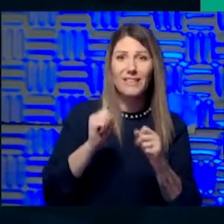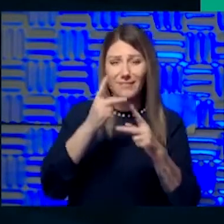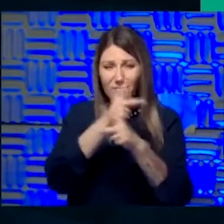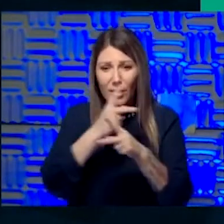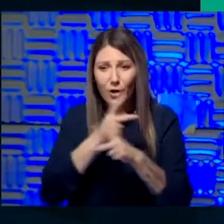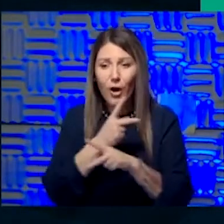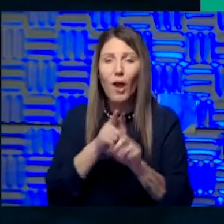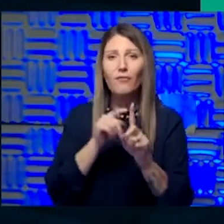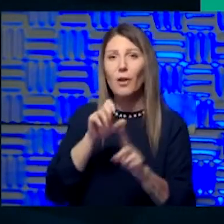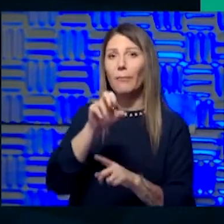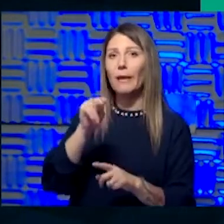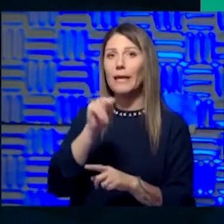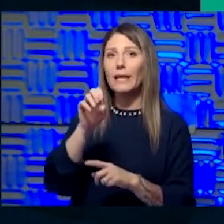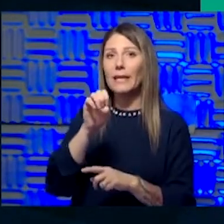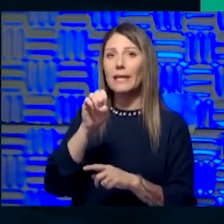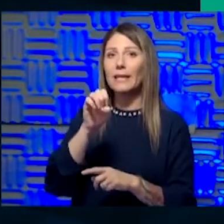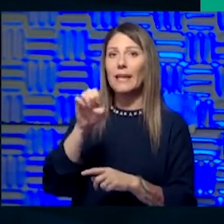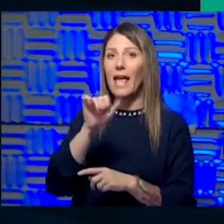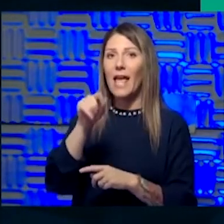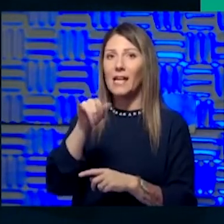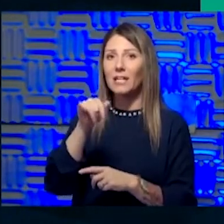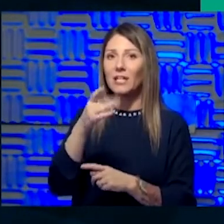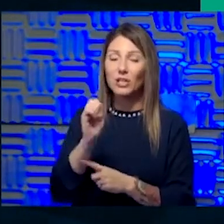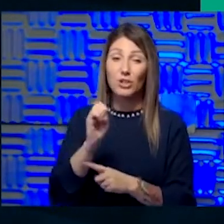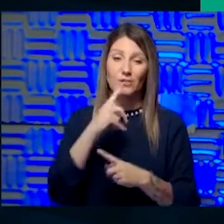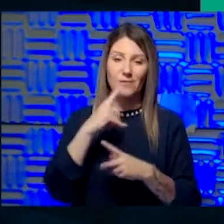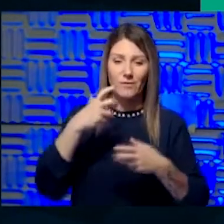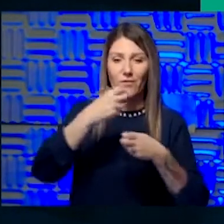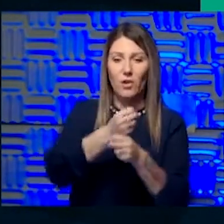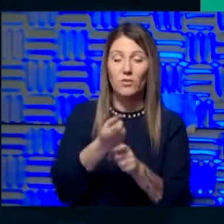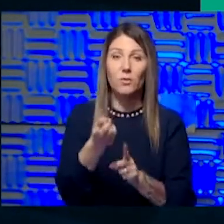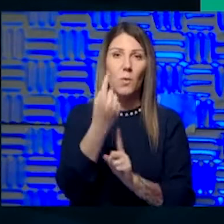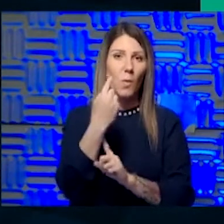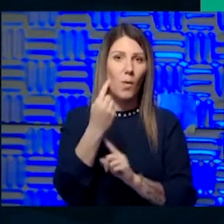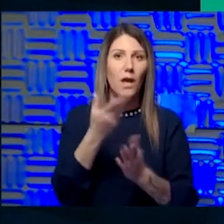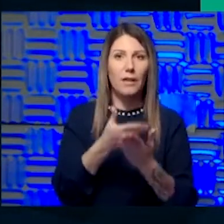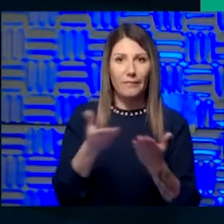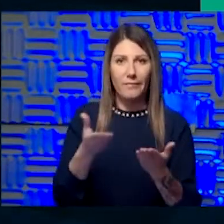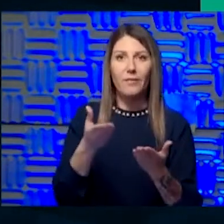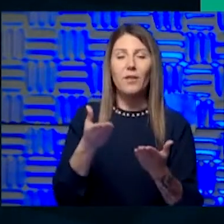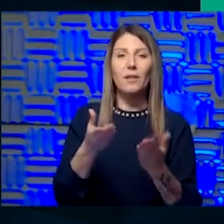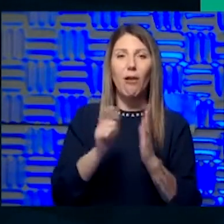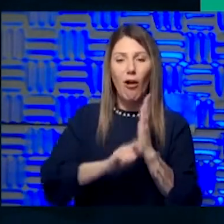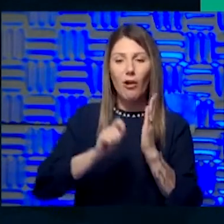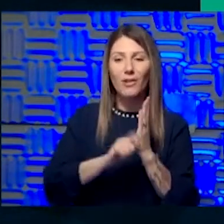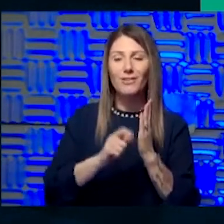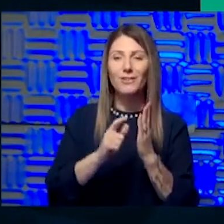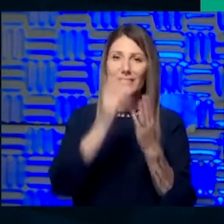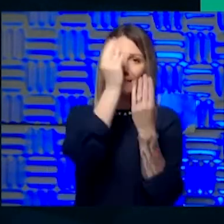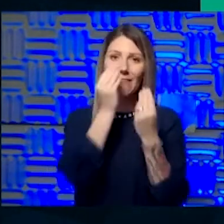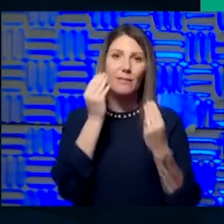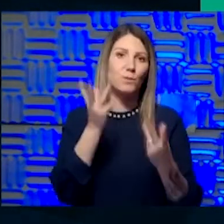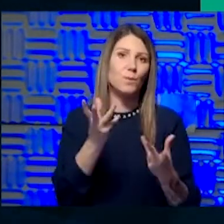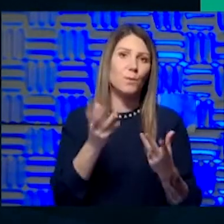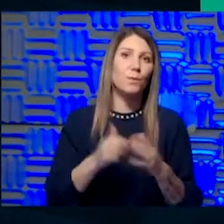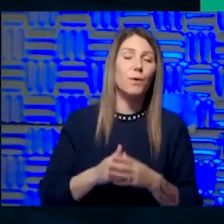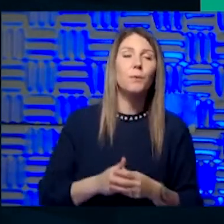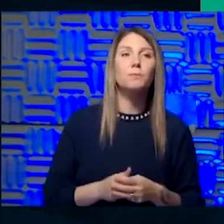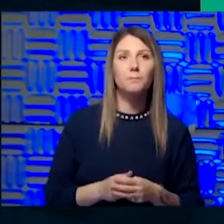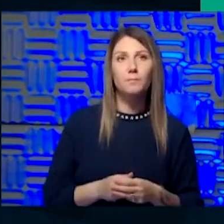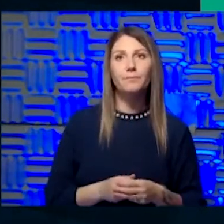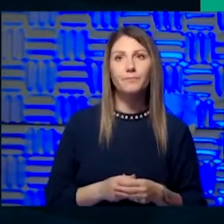most of those, to paraphrase one of the reviewers, kind of tells you that